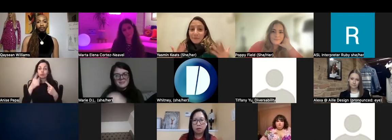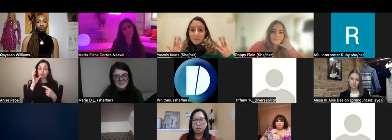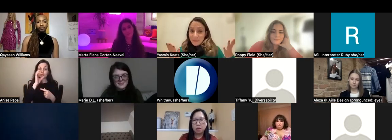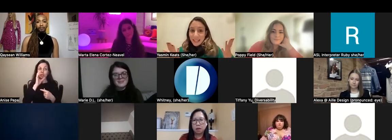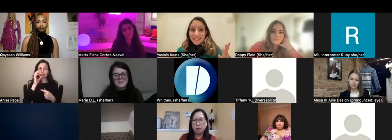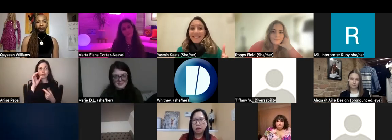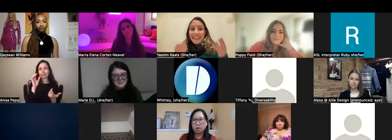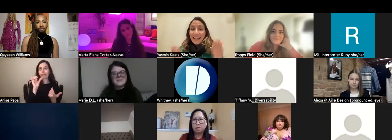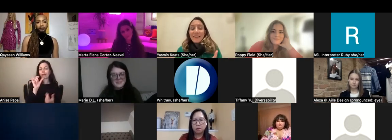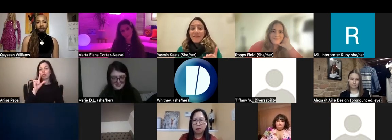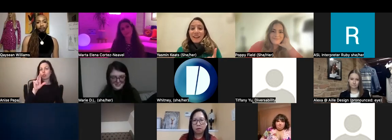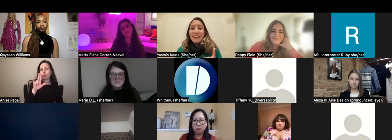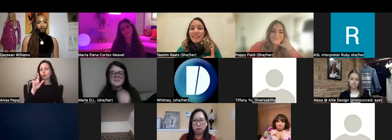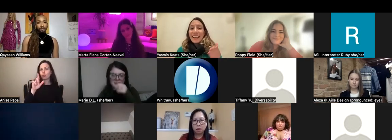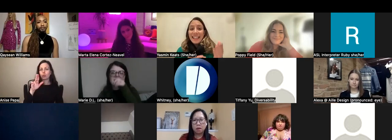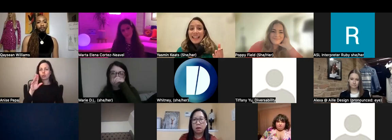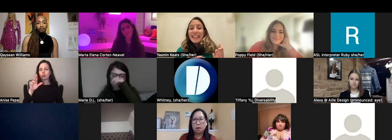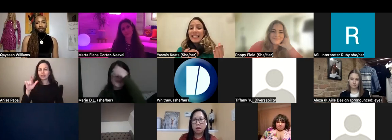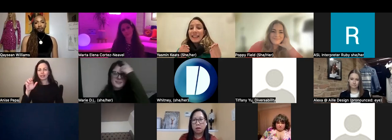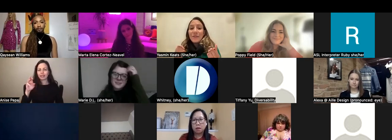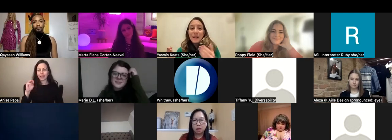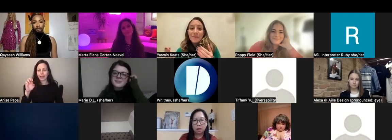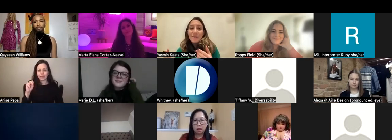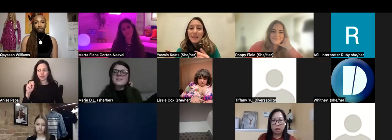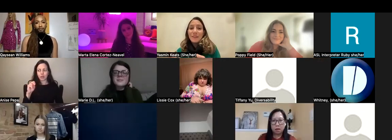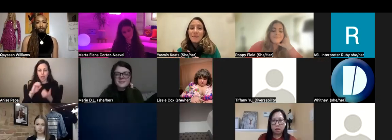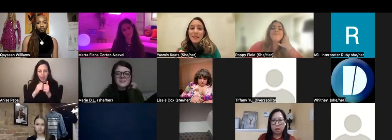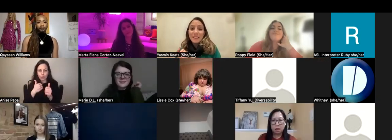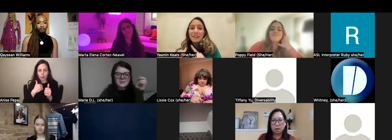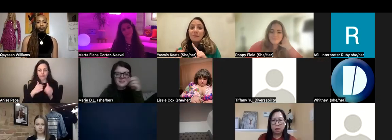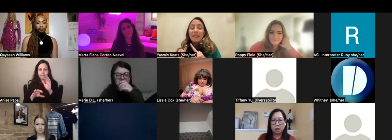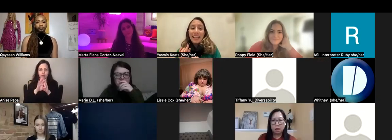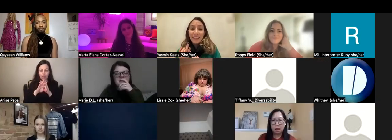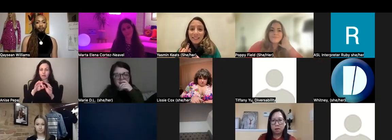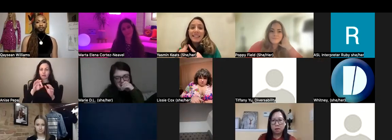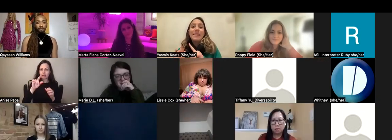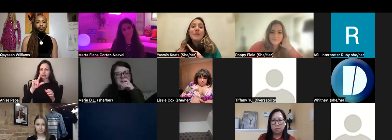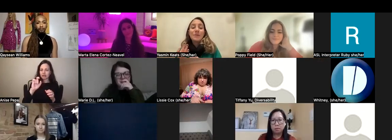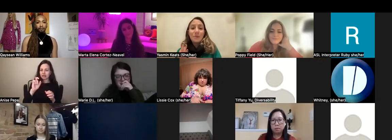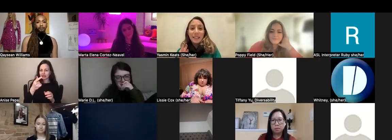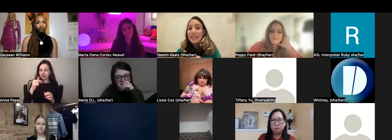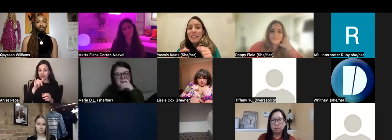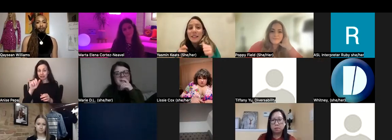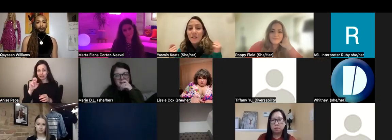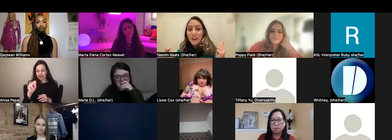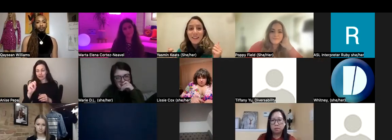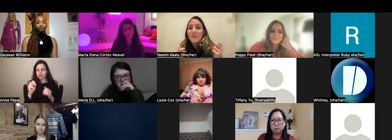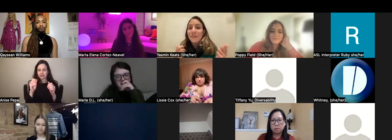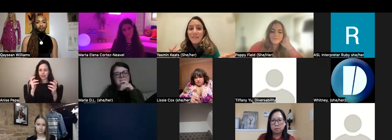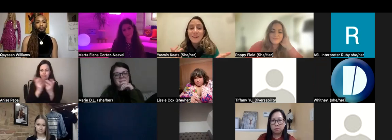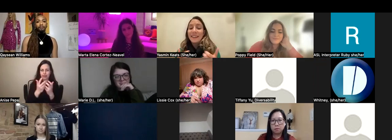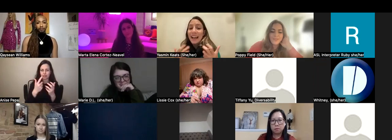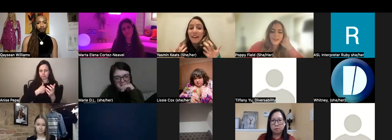Lululemon website, how do I find a legging that I know works for me with the material, with the lack of seams, with the